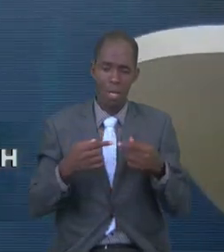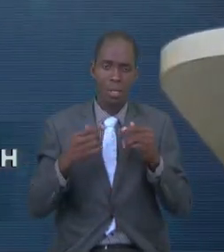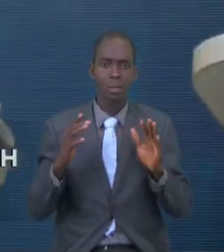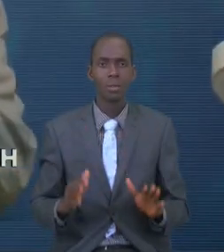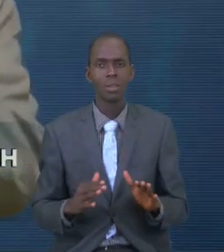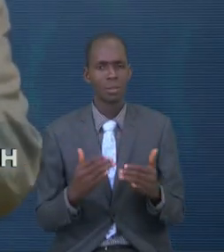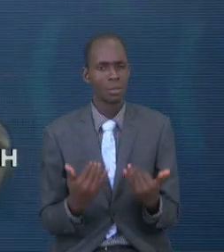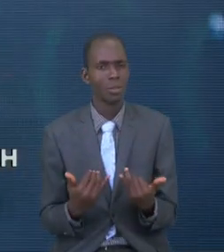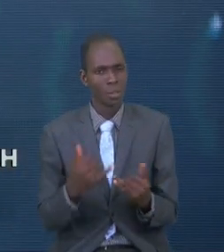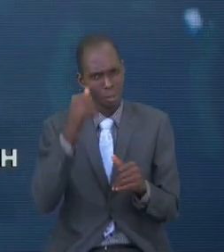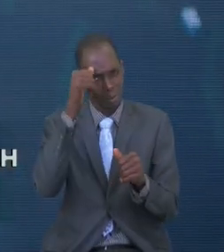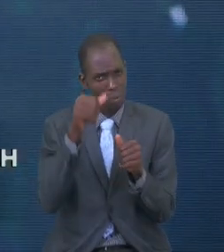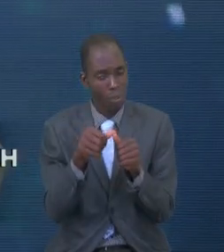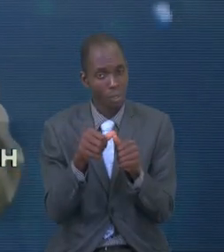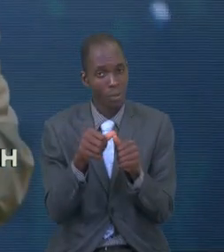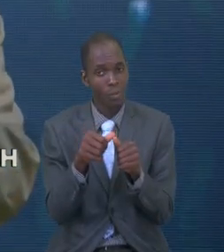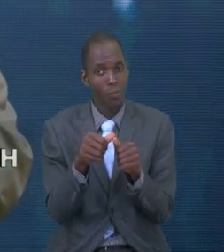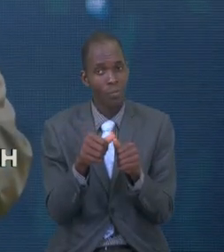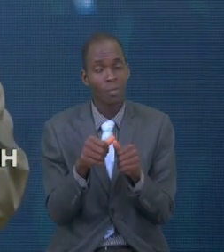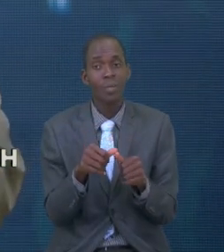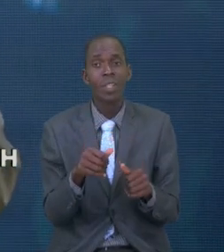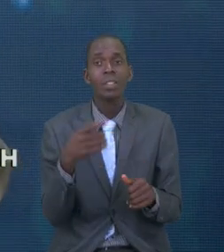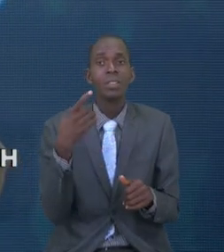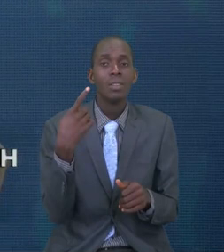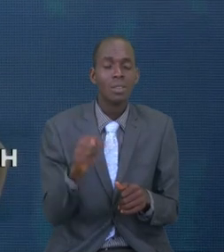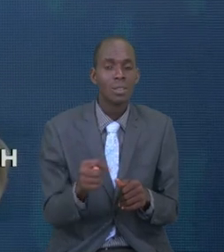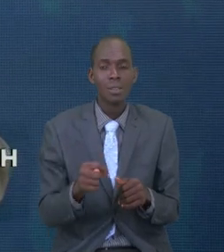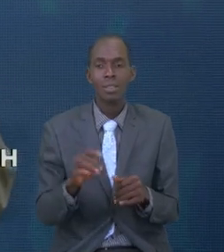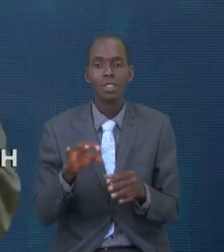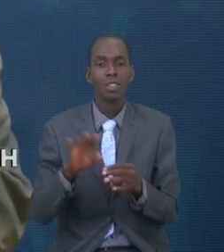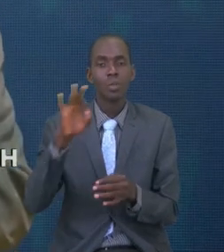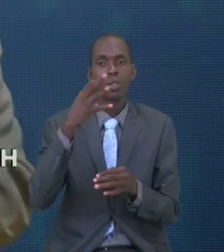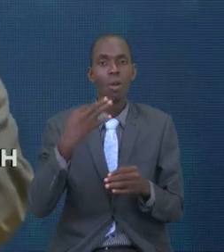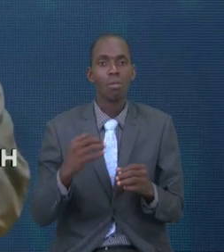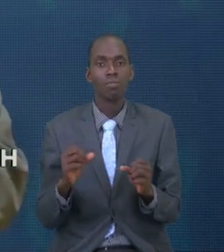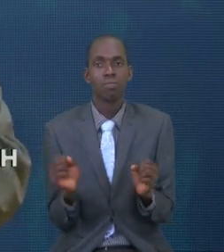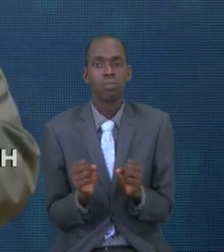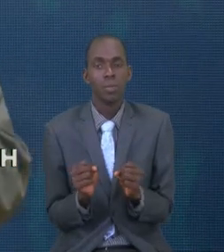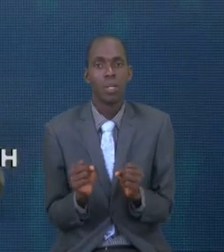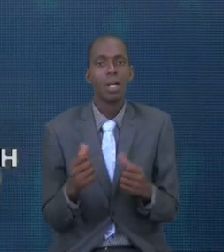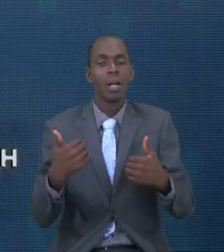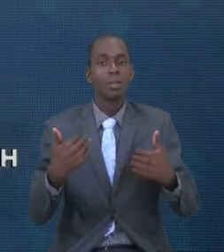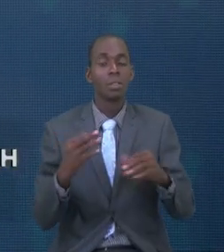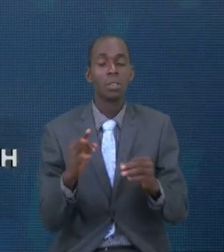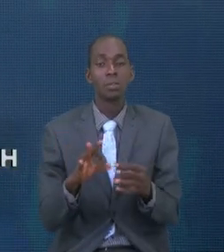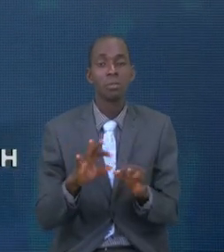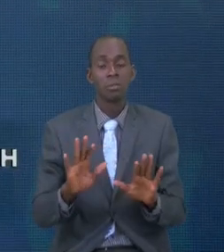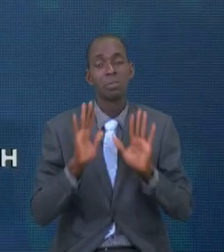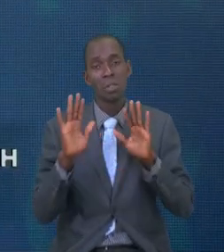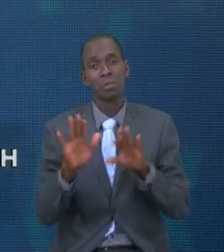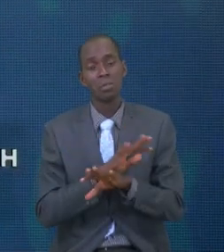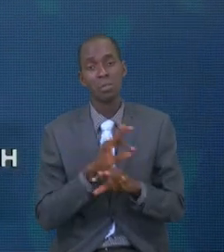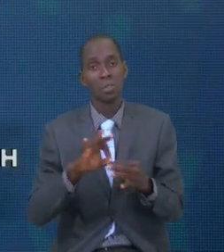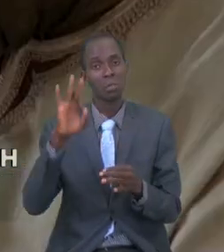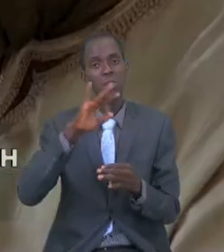now remember, the trembling spirit had been taken out of Elijah. Now the trembling